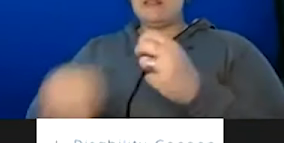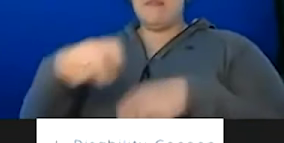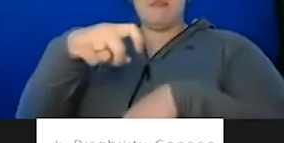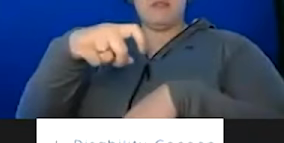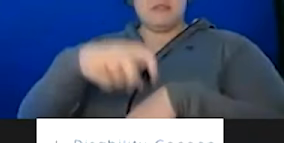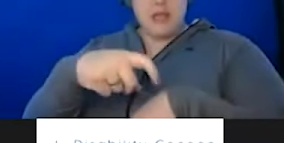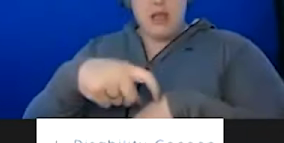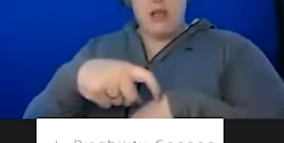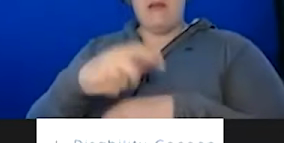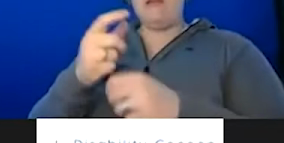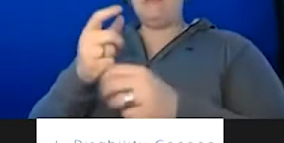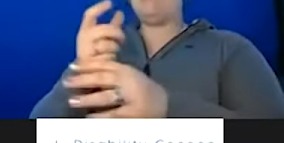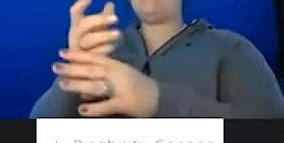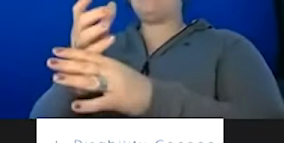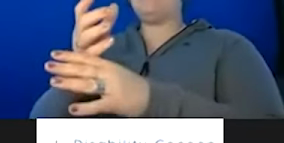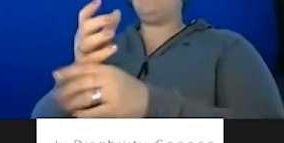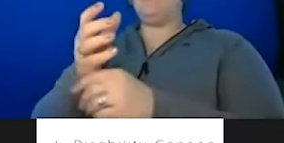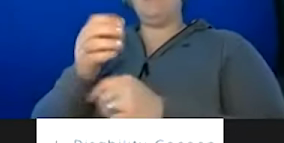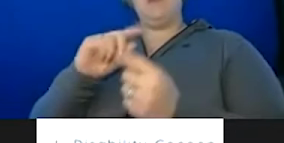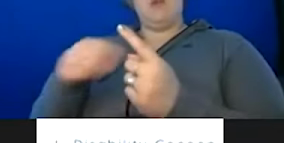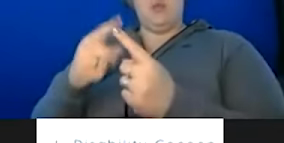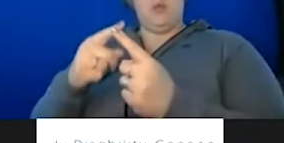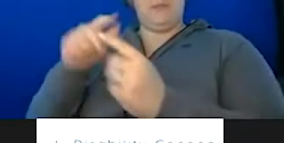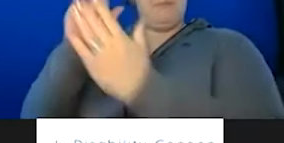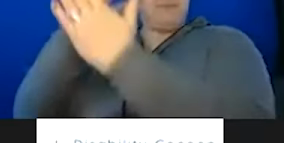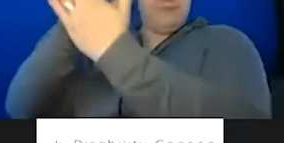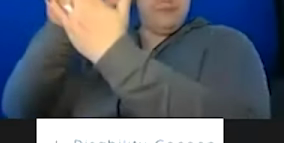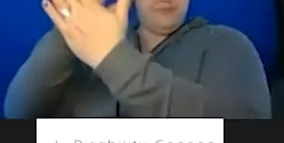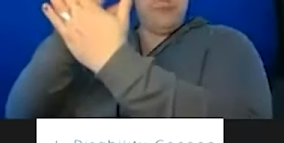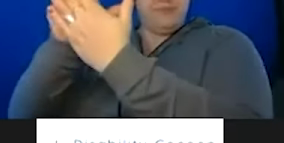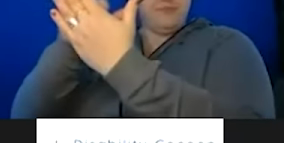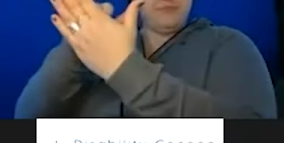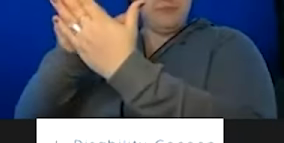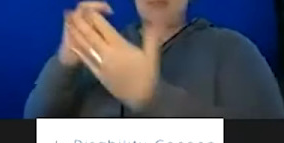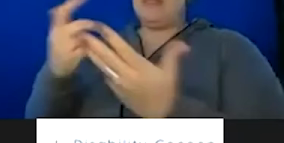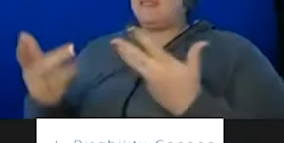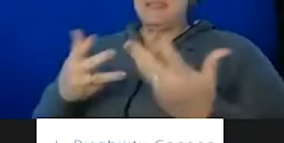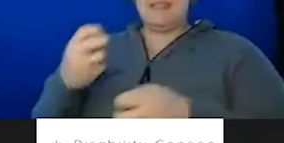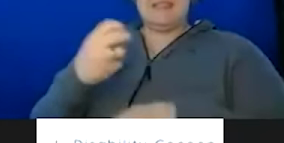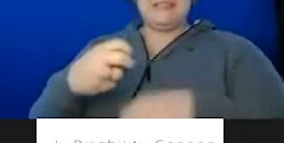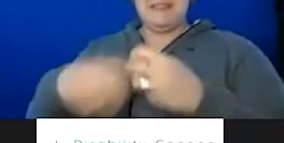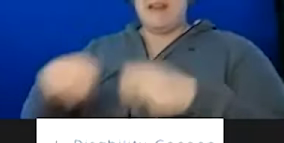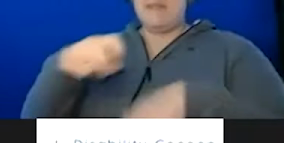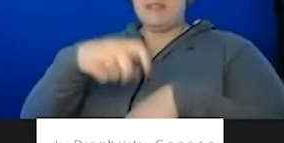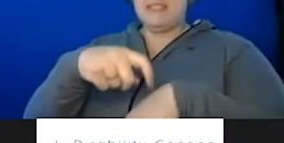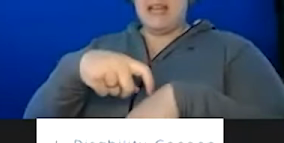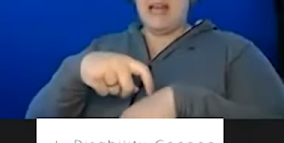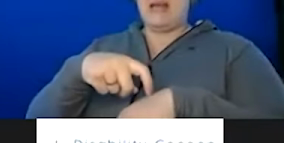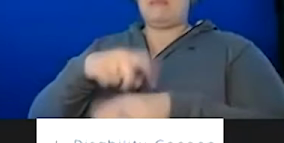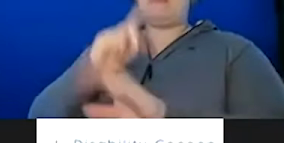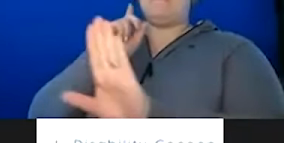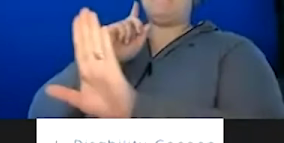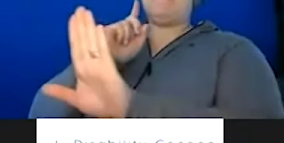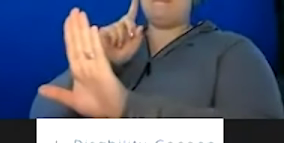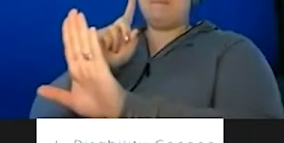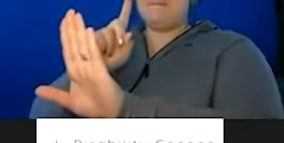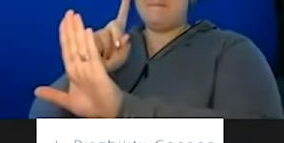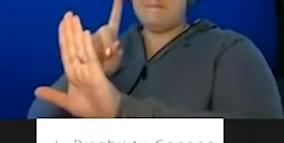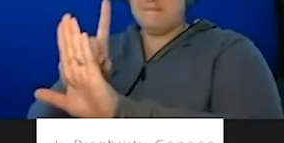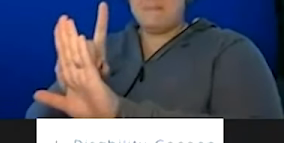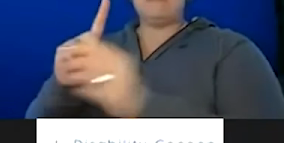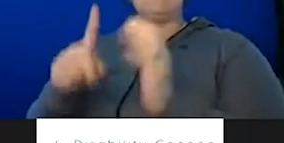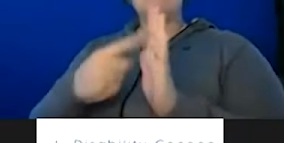there. And they also had some concerns about even going to the door and opening the door without knowing who was